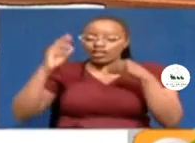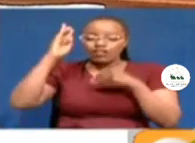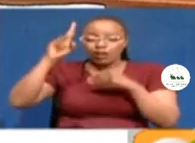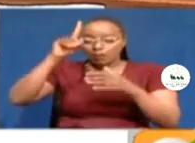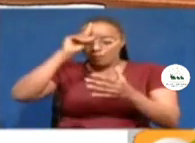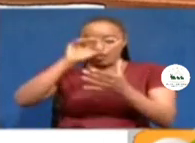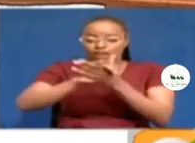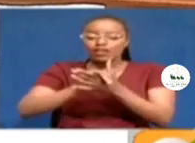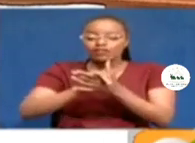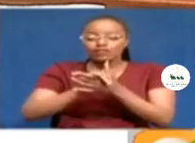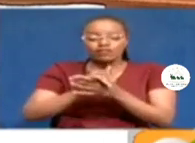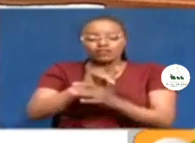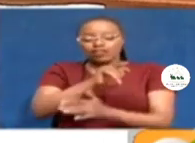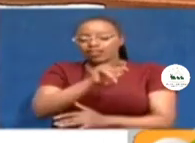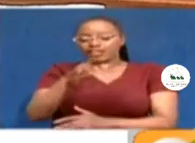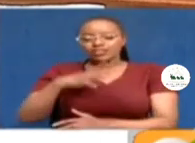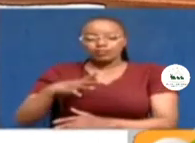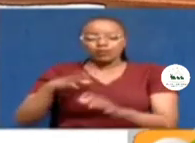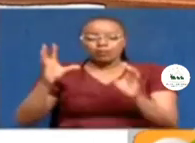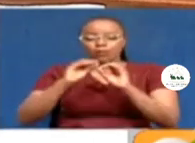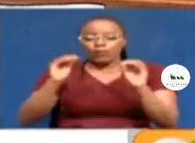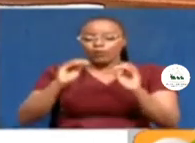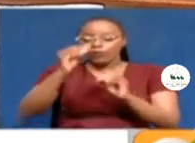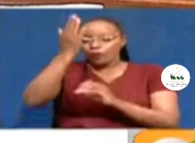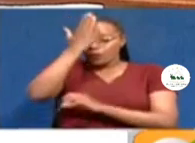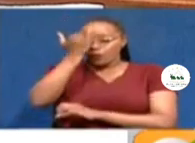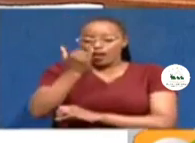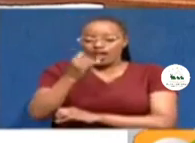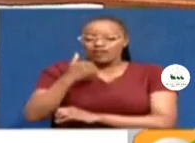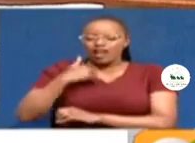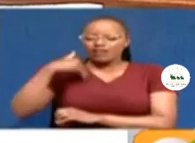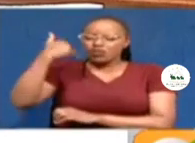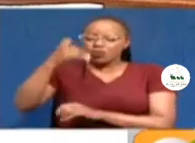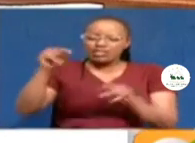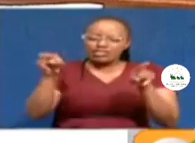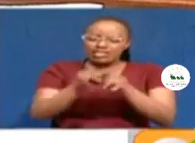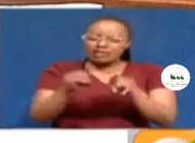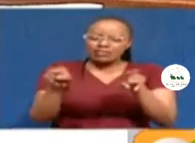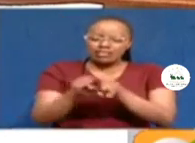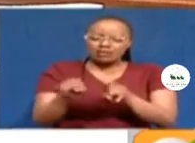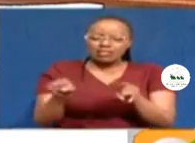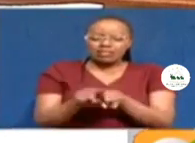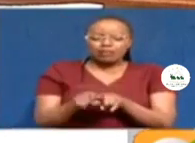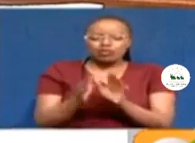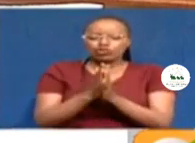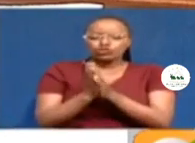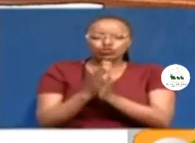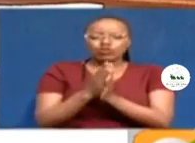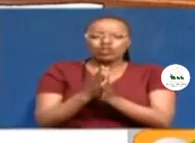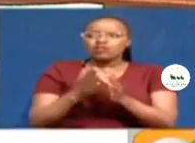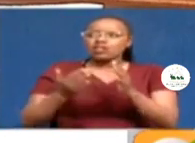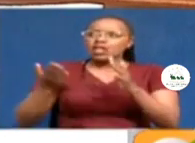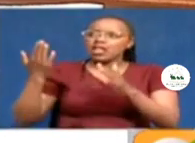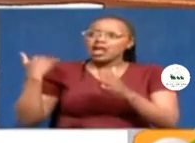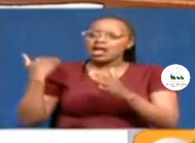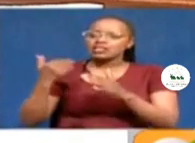I believe them not, because I've heard this monotonous sing-song for the